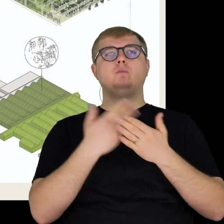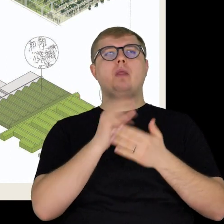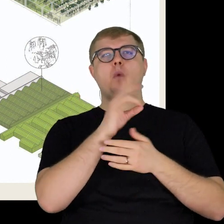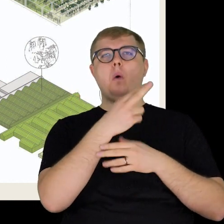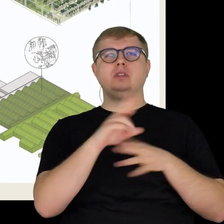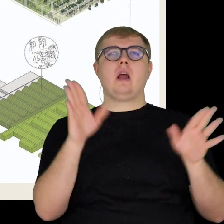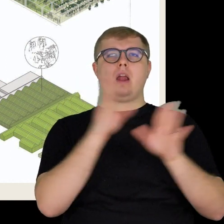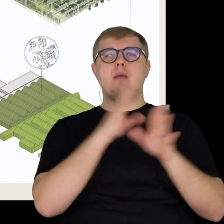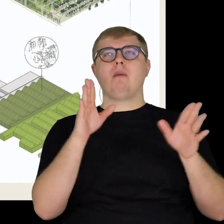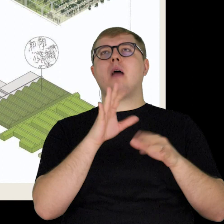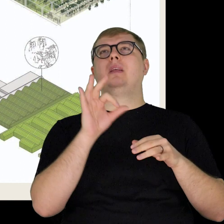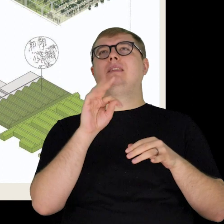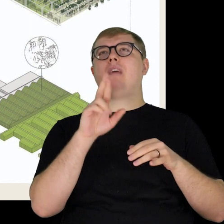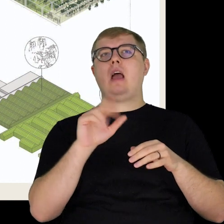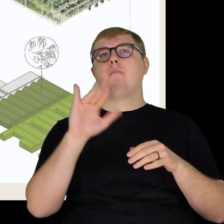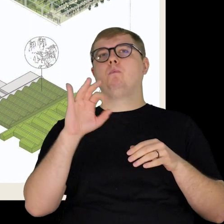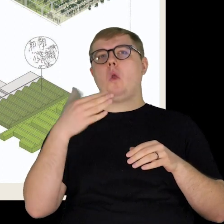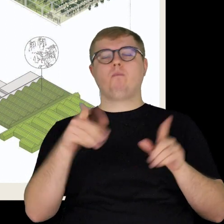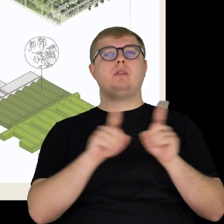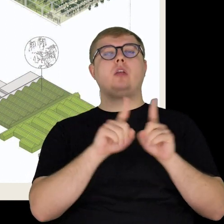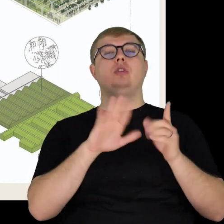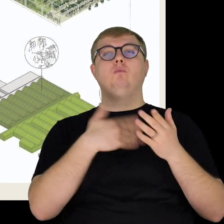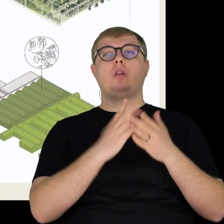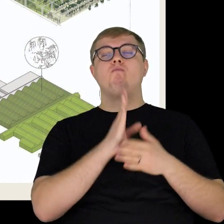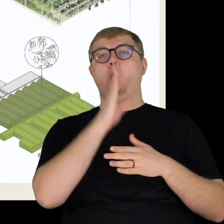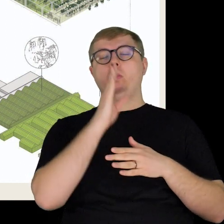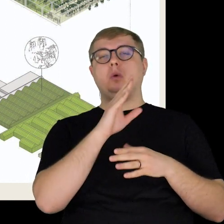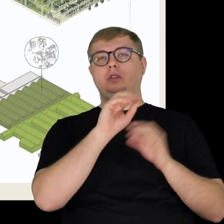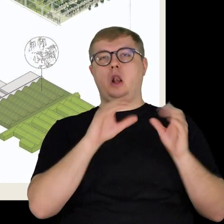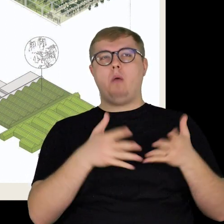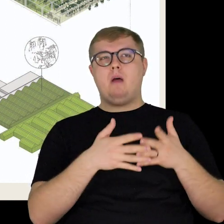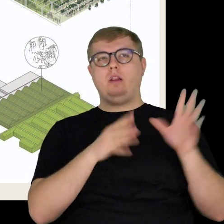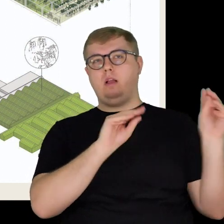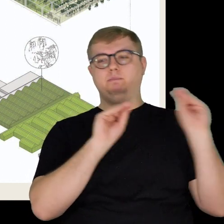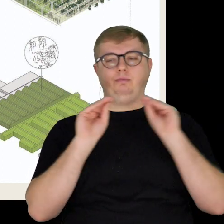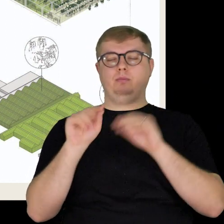in this case, the global north. Yeah, so this is